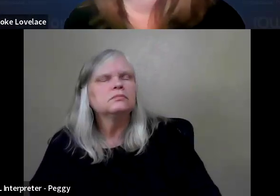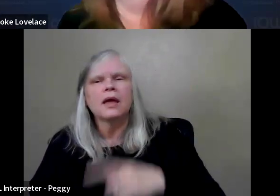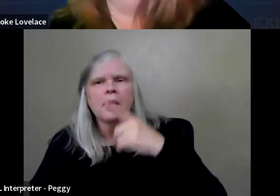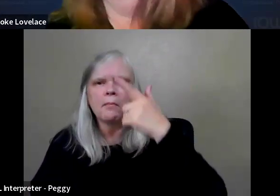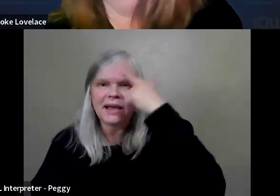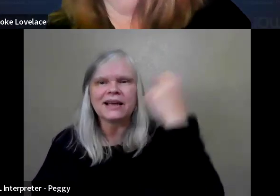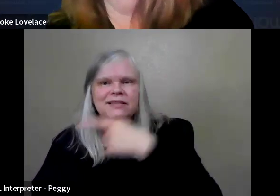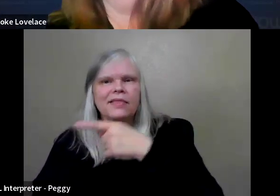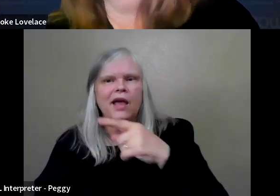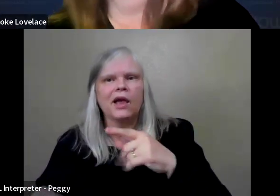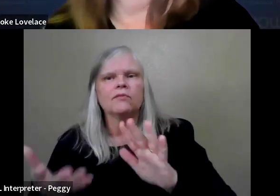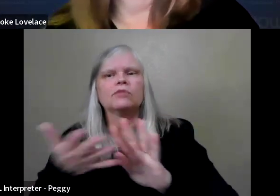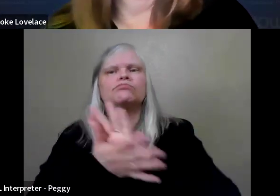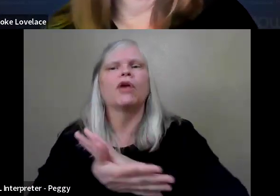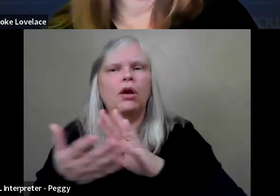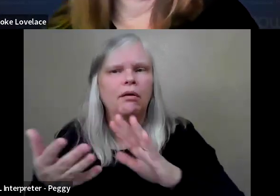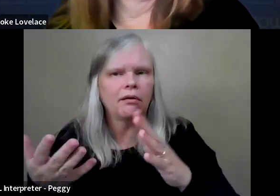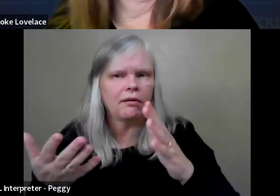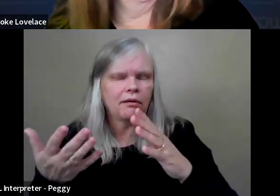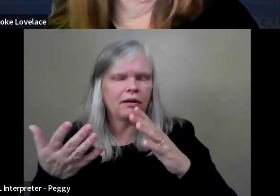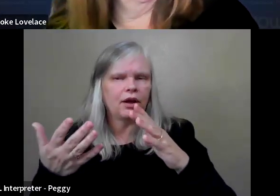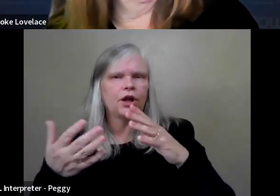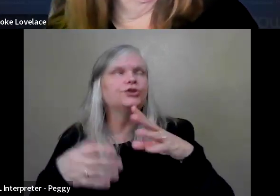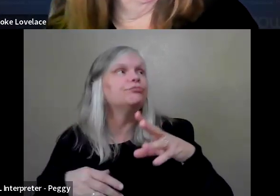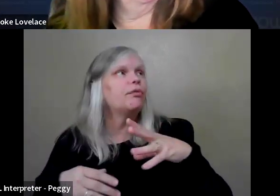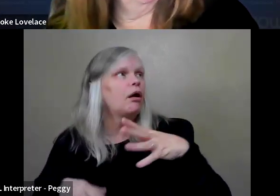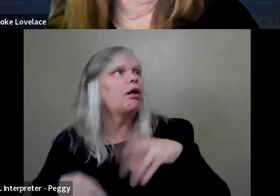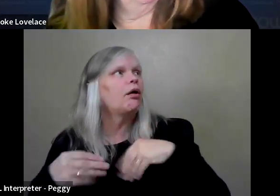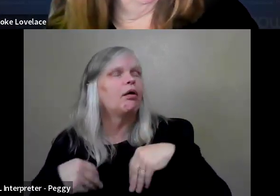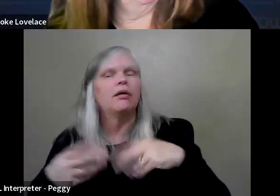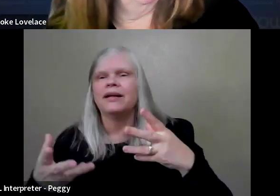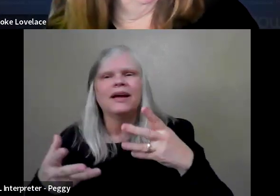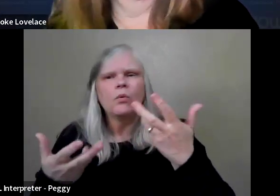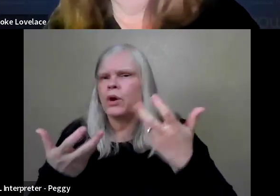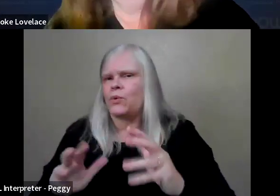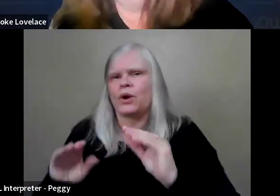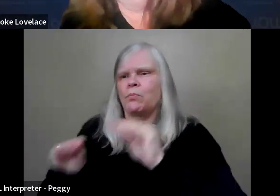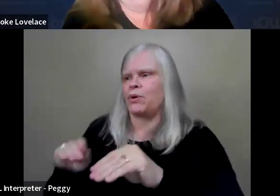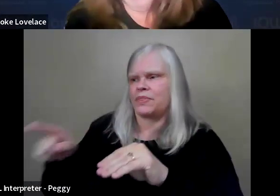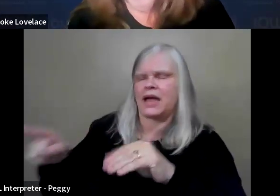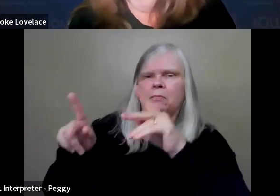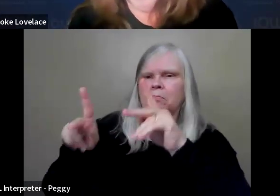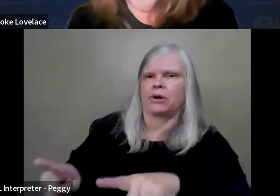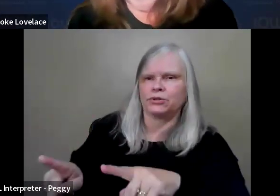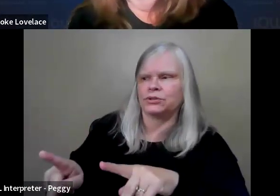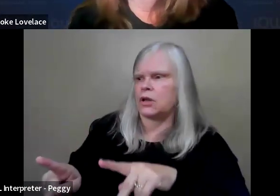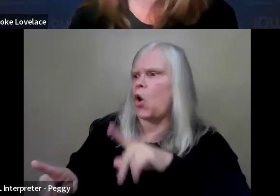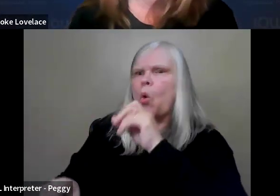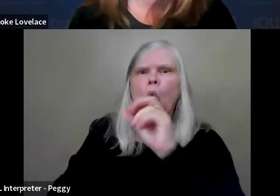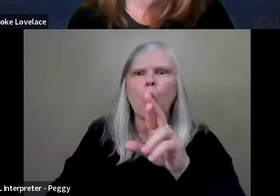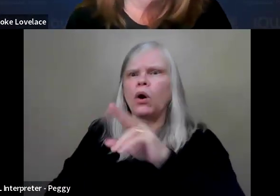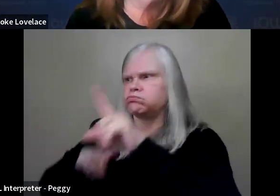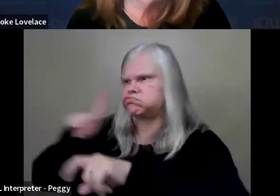learned to kind of get by just going along with it. So we never want to put that person on the spot or quiz them.